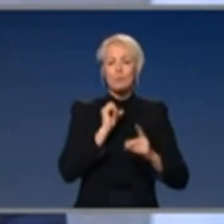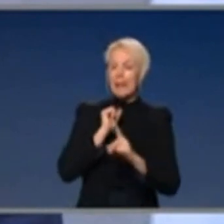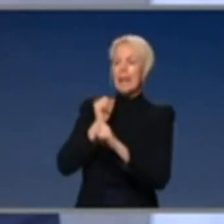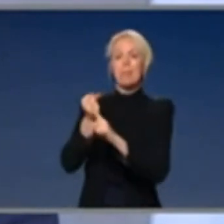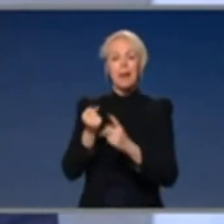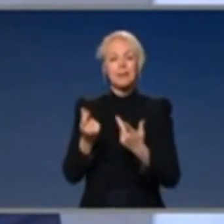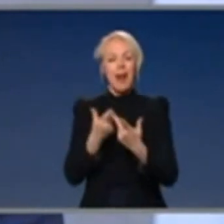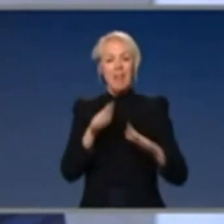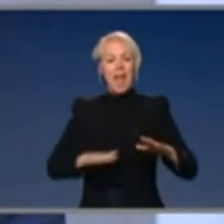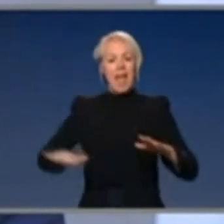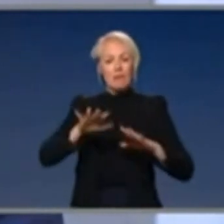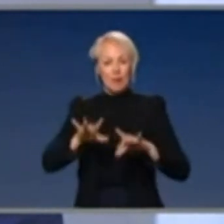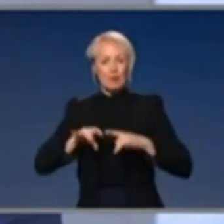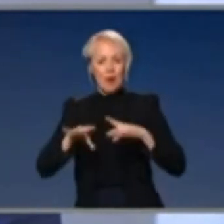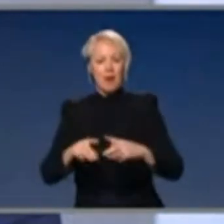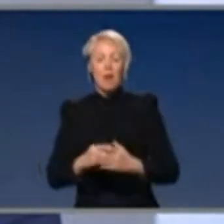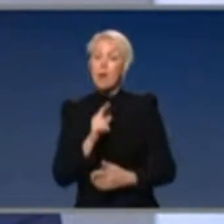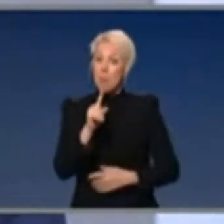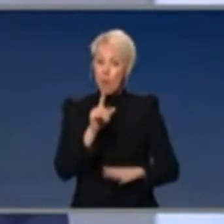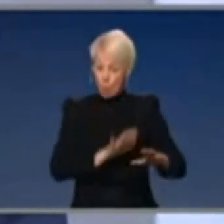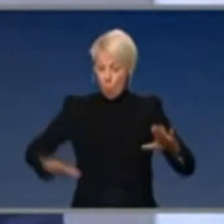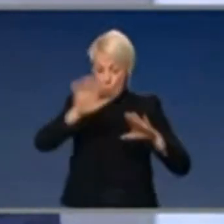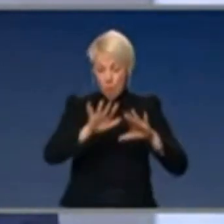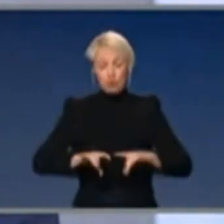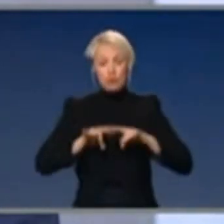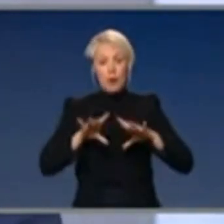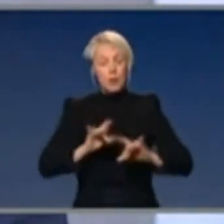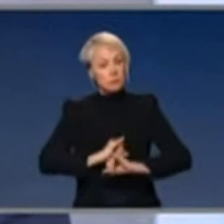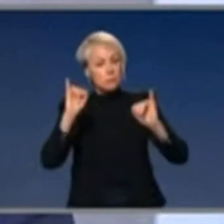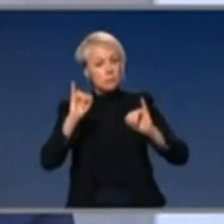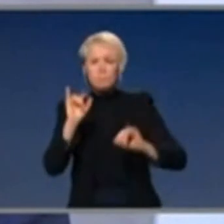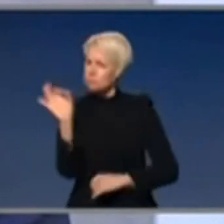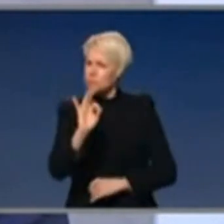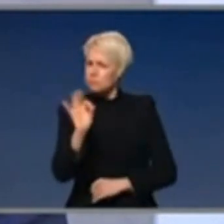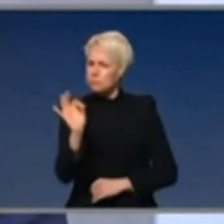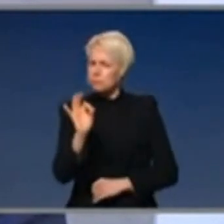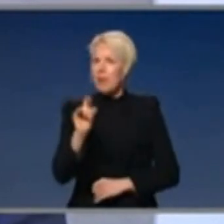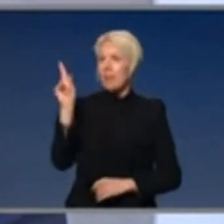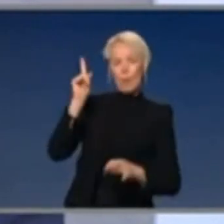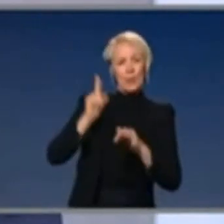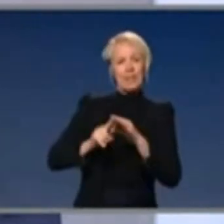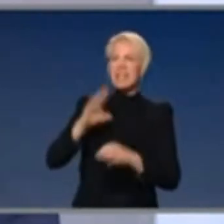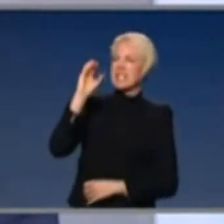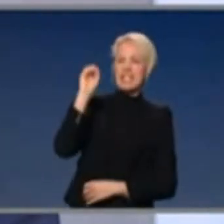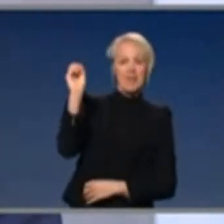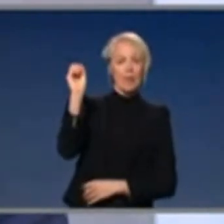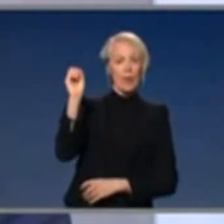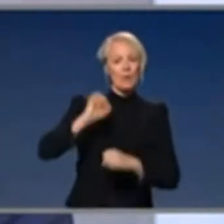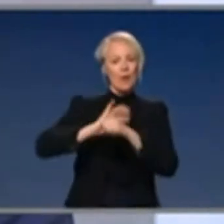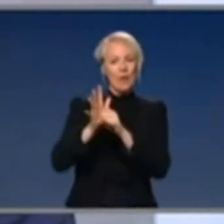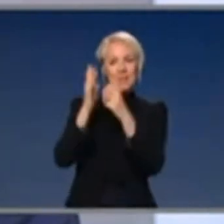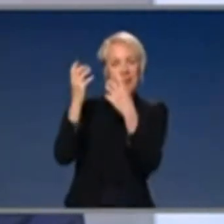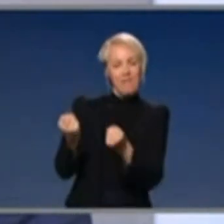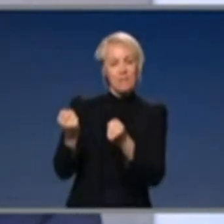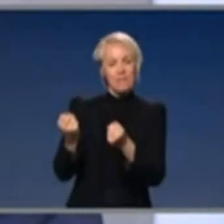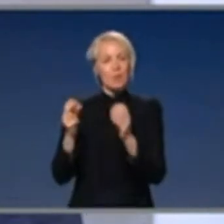and territories are in a fantastic position, an actually tremendous position. 0 cases in Queensland today, but